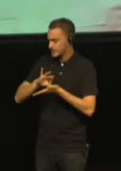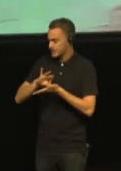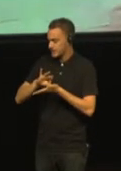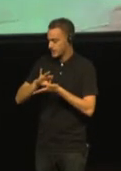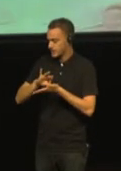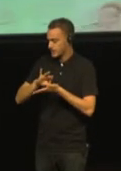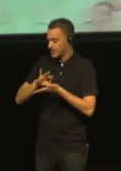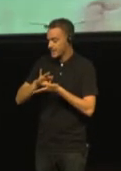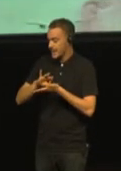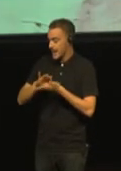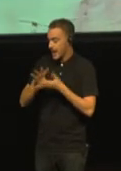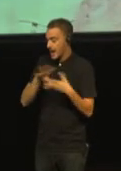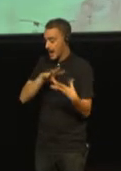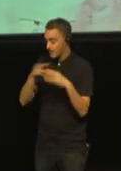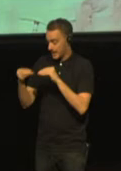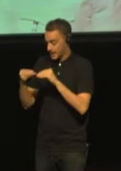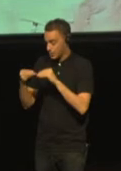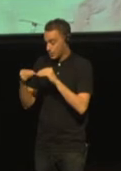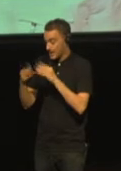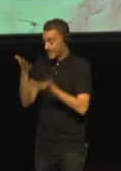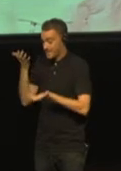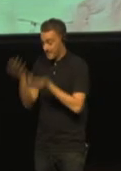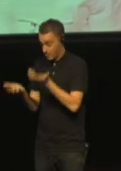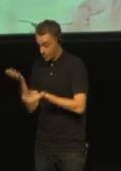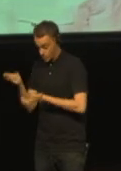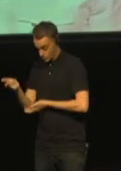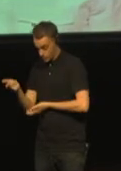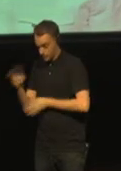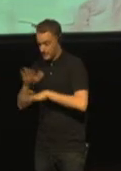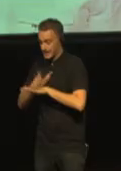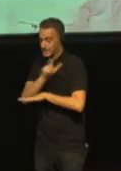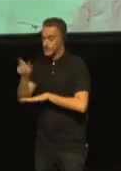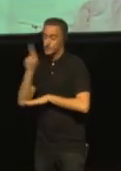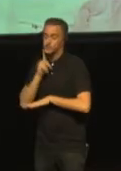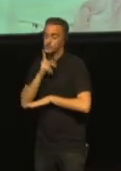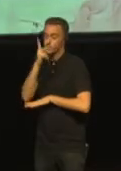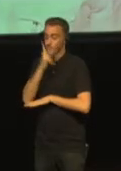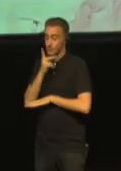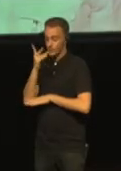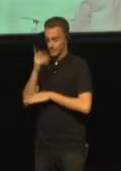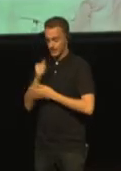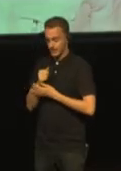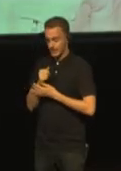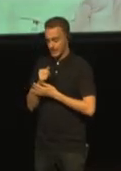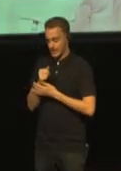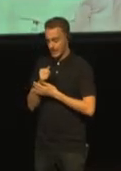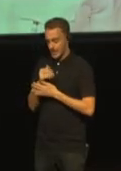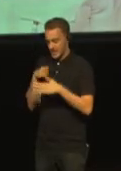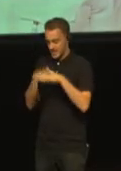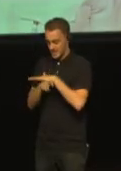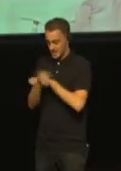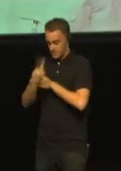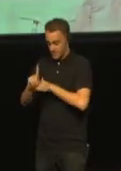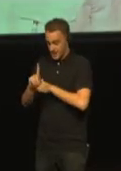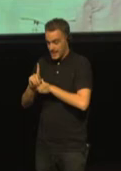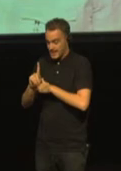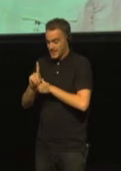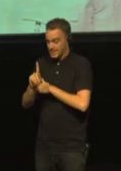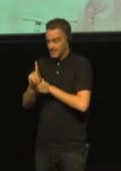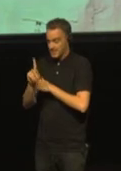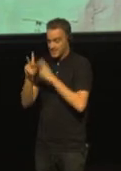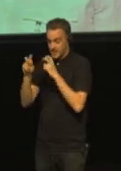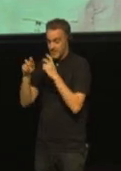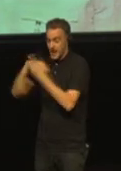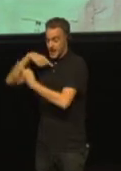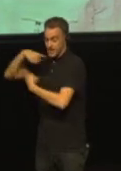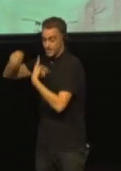They must spend a high proportion of their income on support. Most of the time, they might be missing out